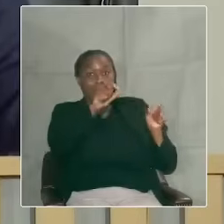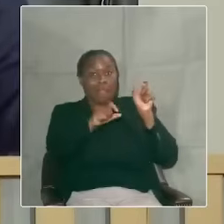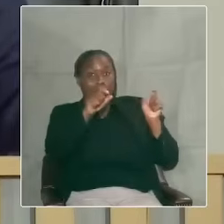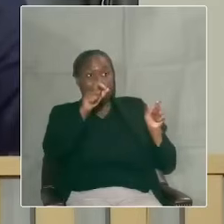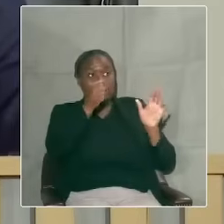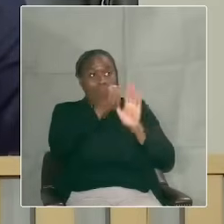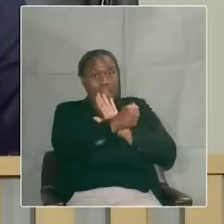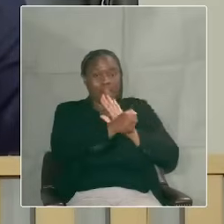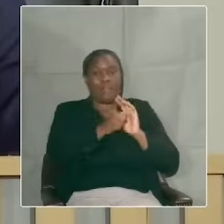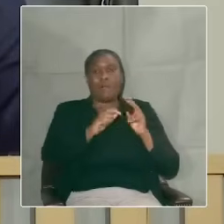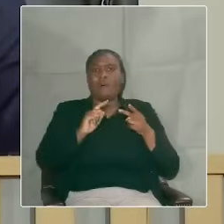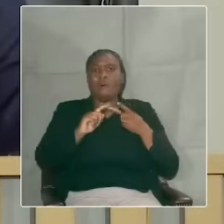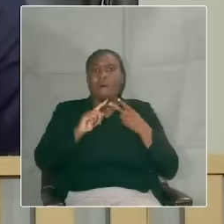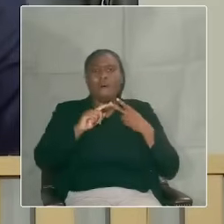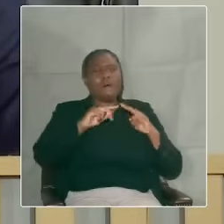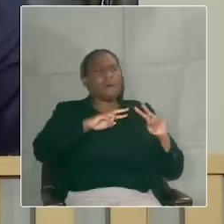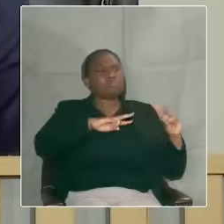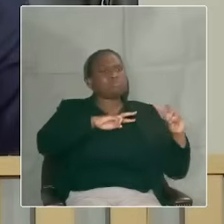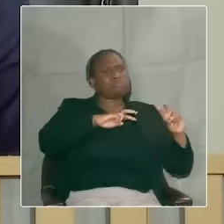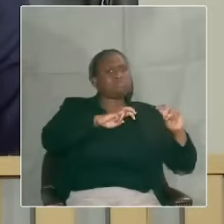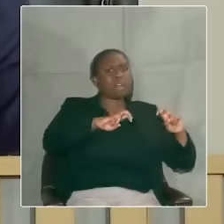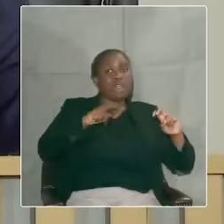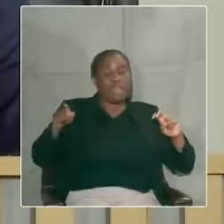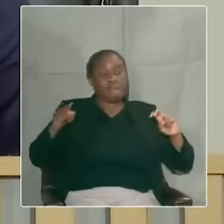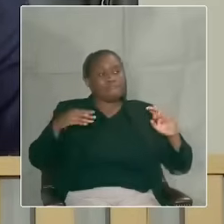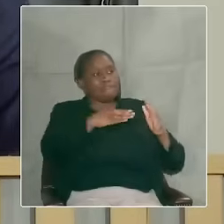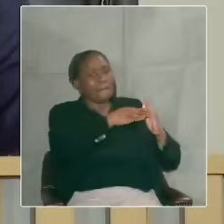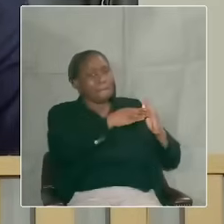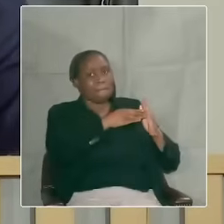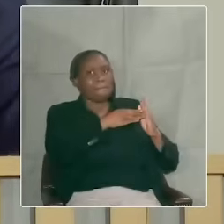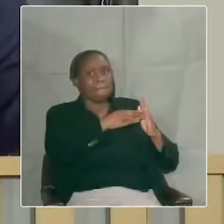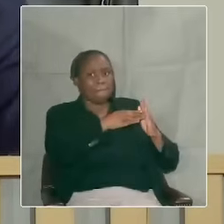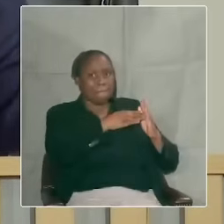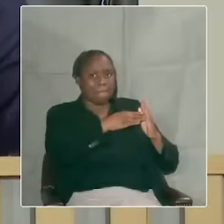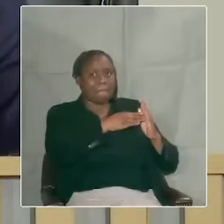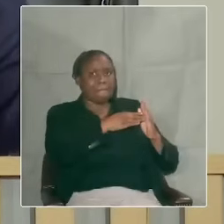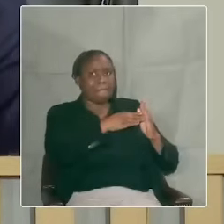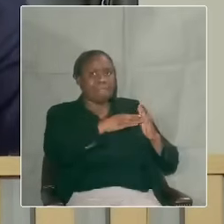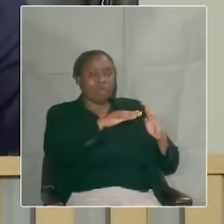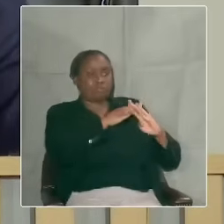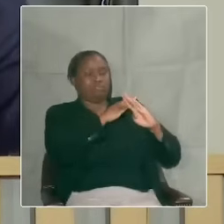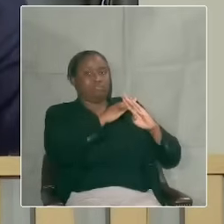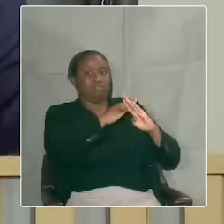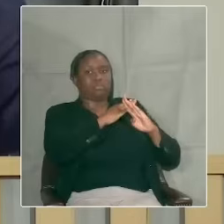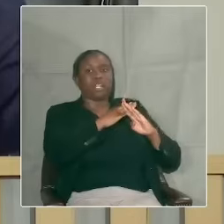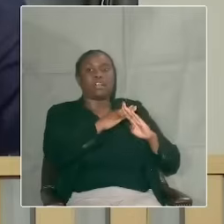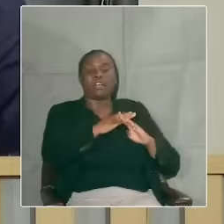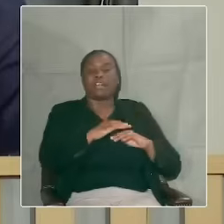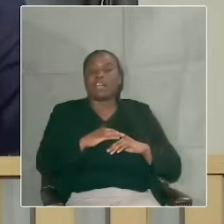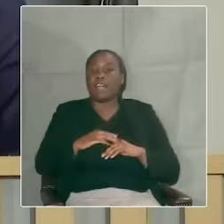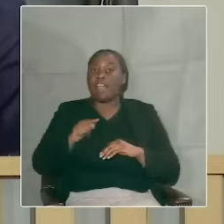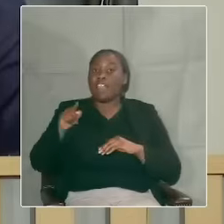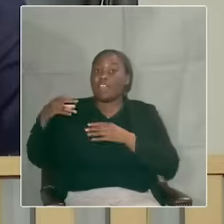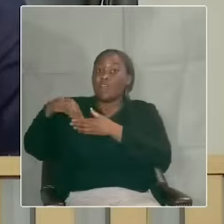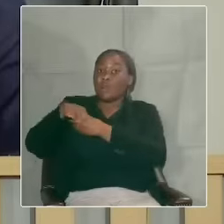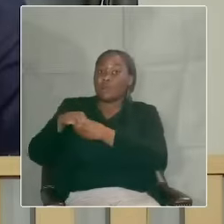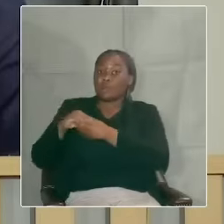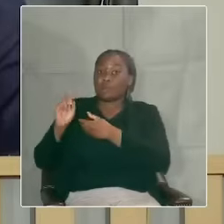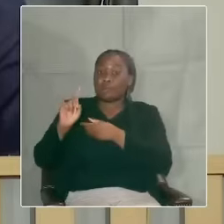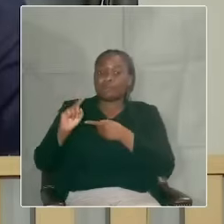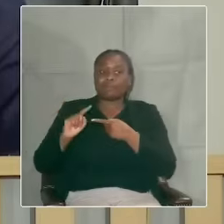the cause of justice on political related cases. These include former